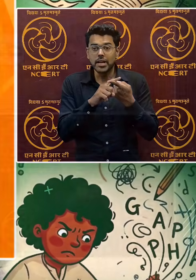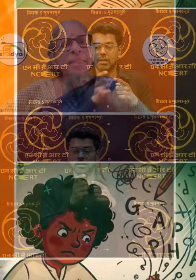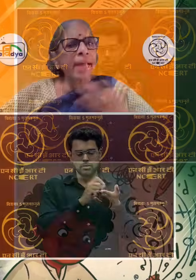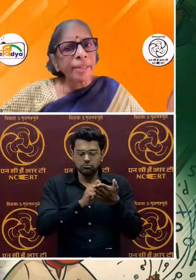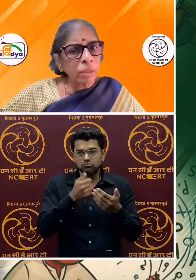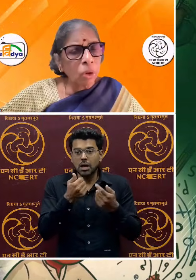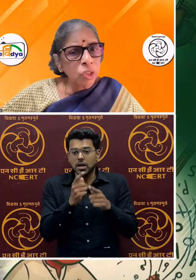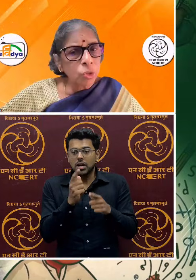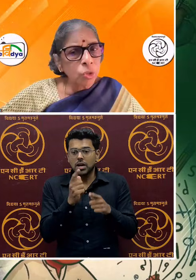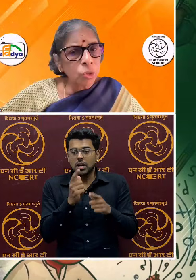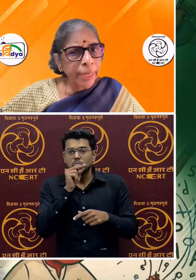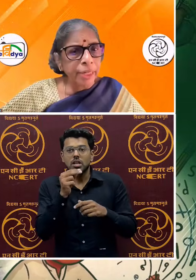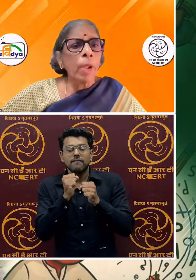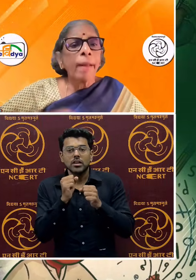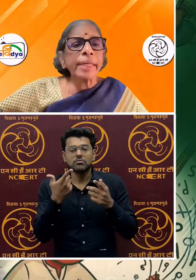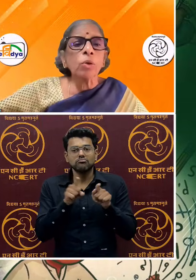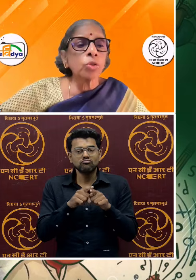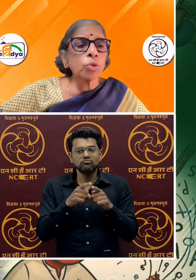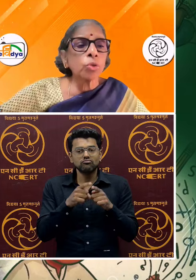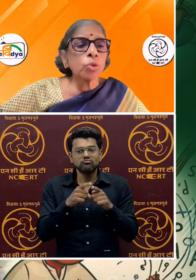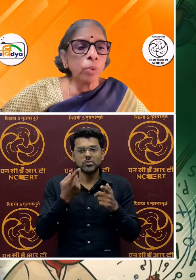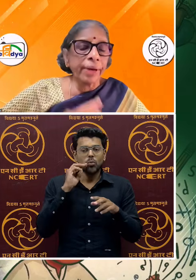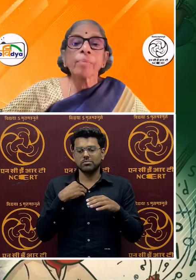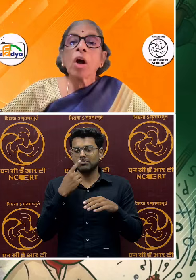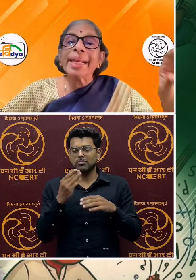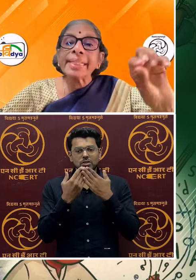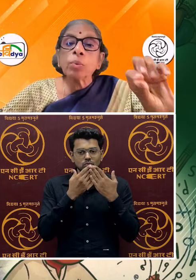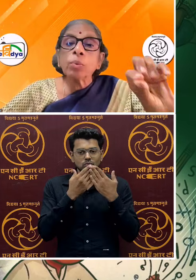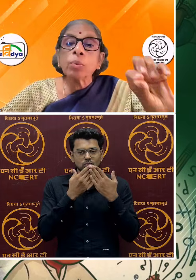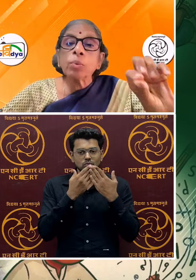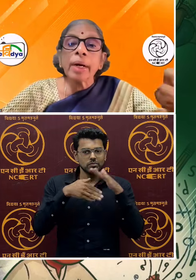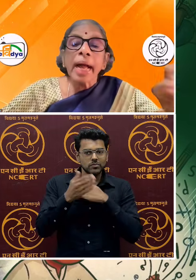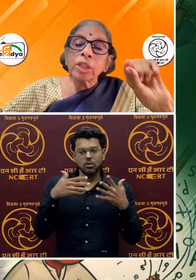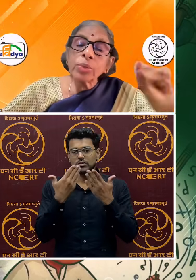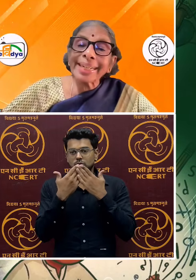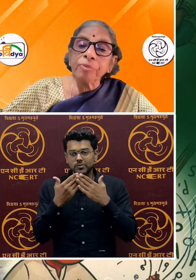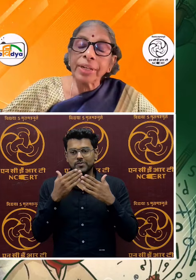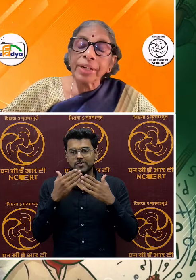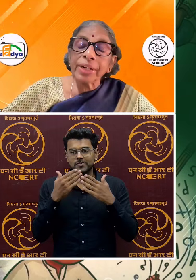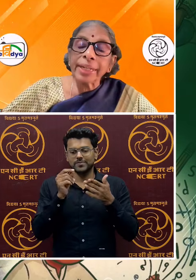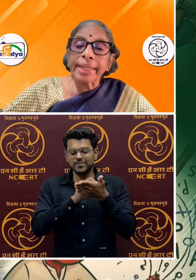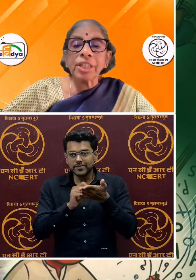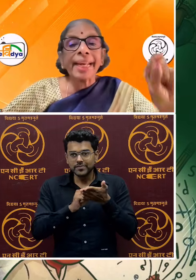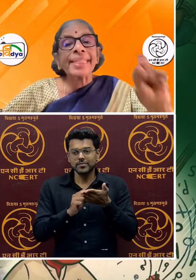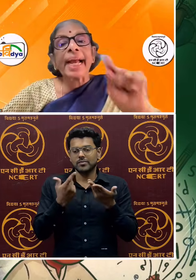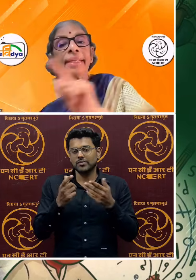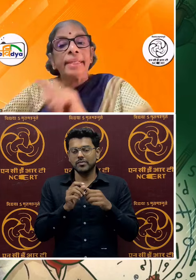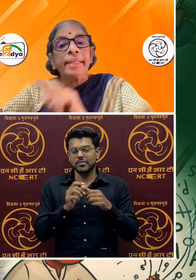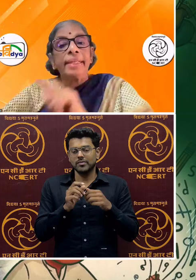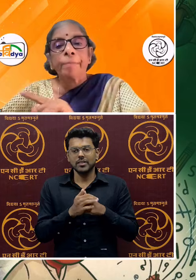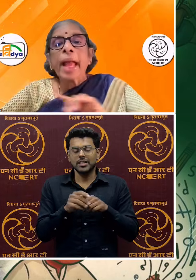writes. The mother says, I taught him all the spelling at home, but he goes to school and writes. Or he writes the word, you say time for dictation, he